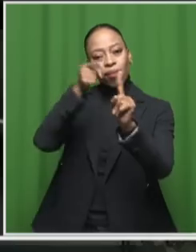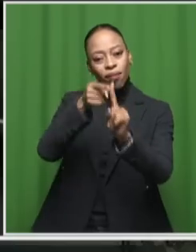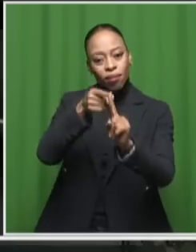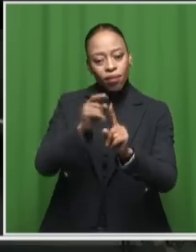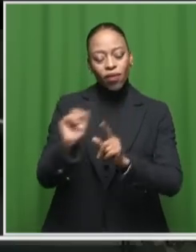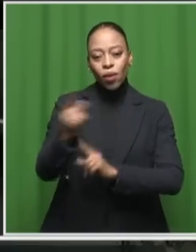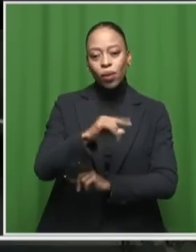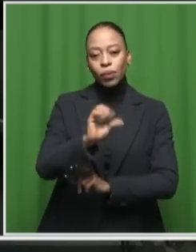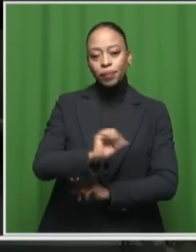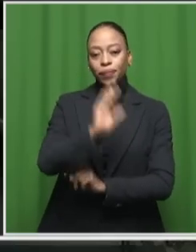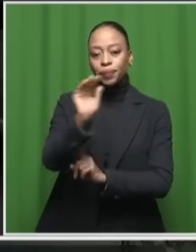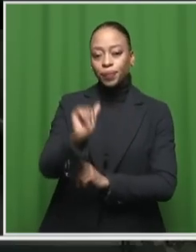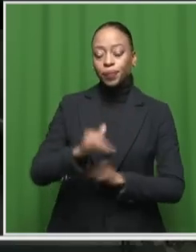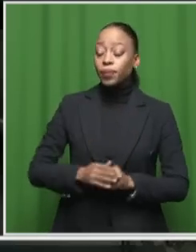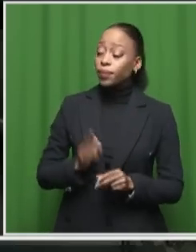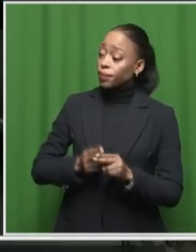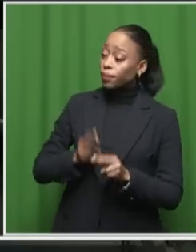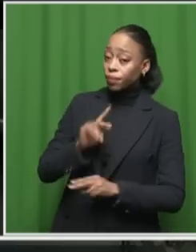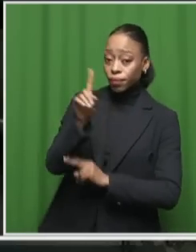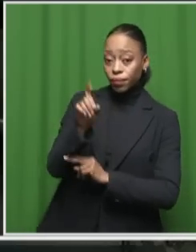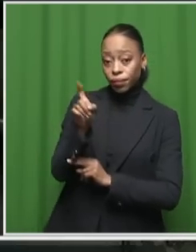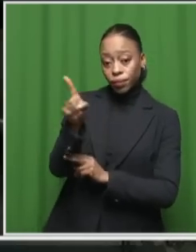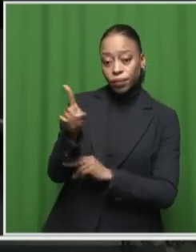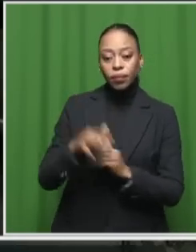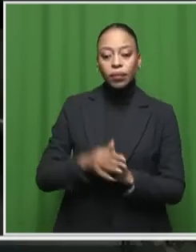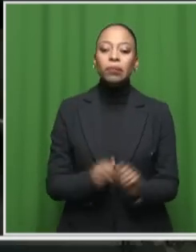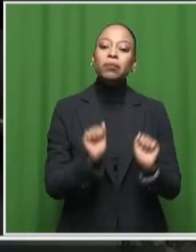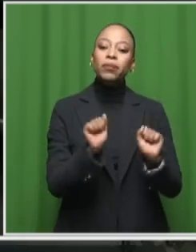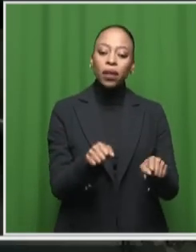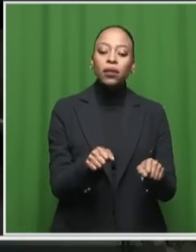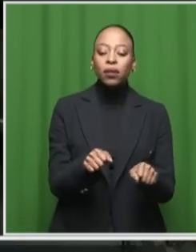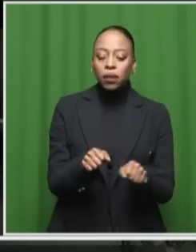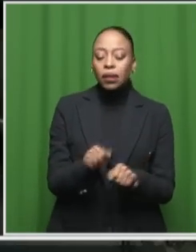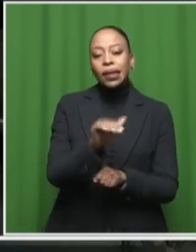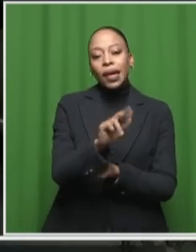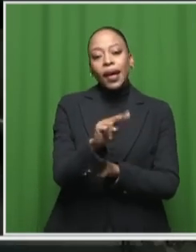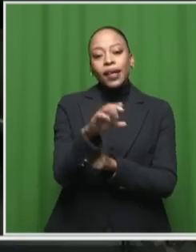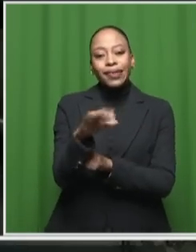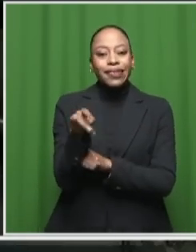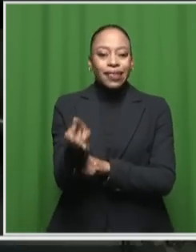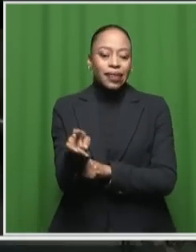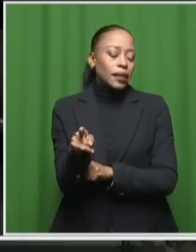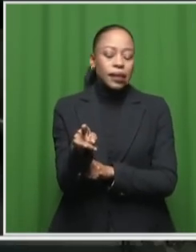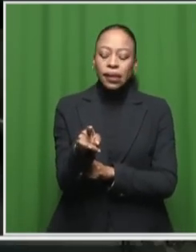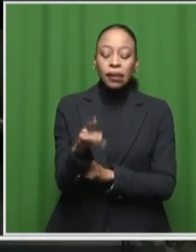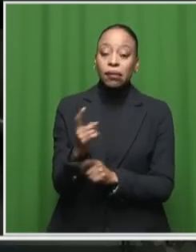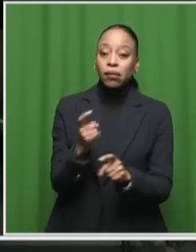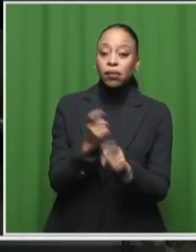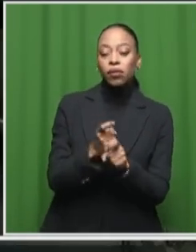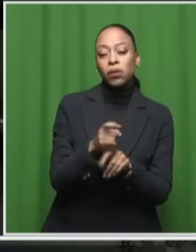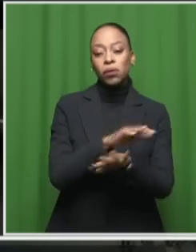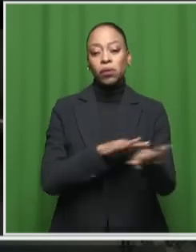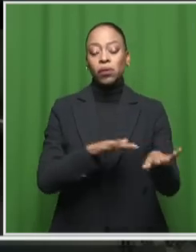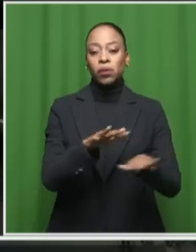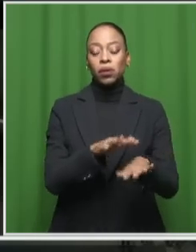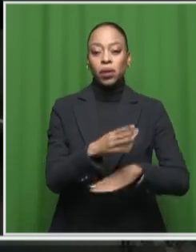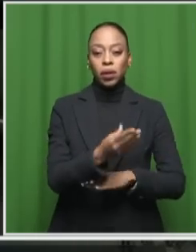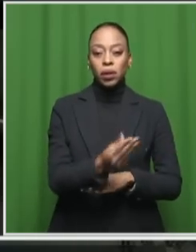then just a final one, Mr. Manuel. Of course, the ANC finds itself in a very, very difficult position